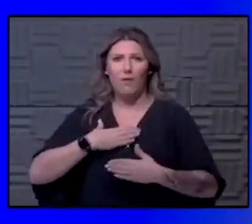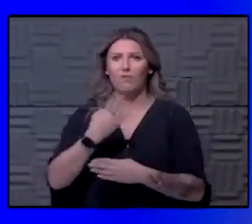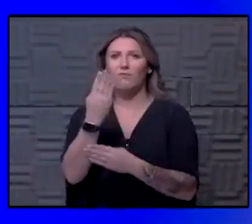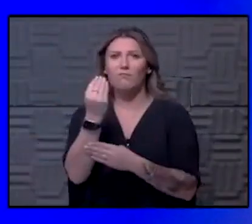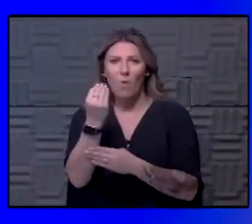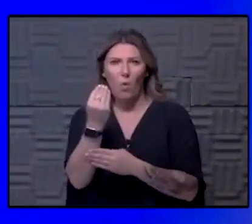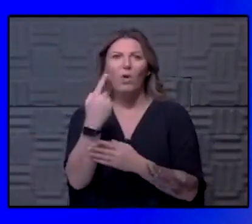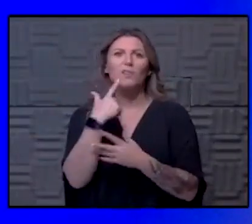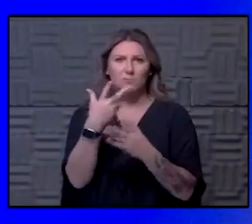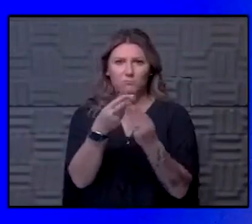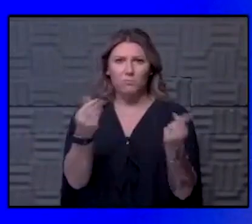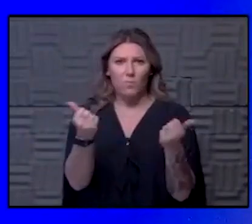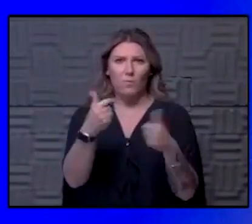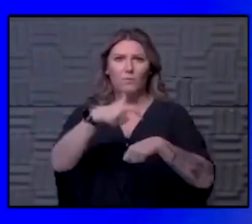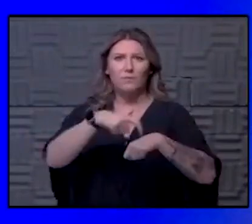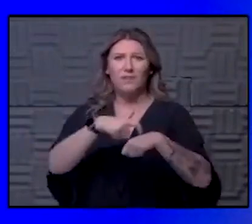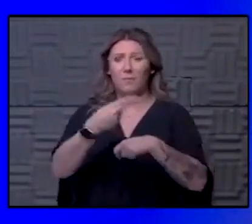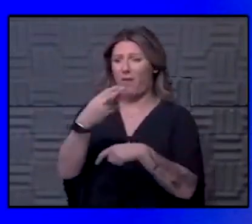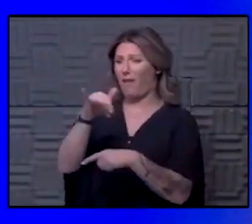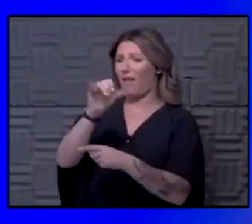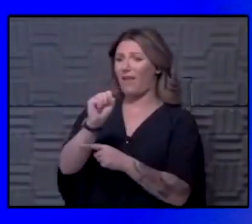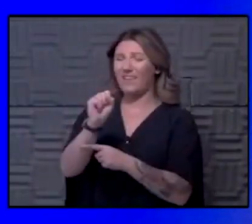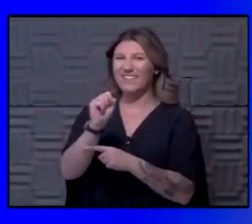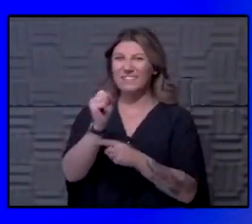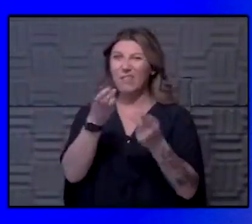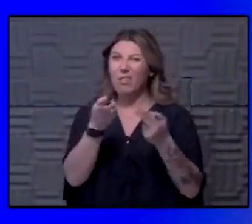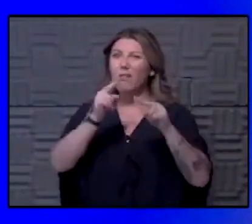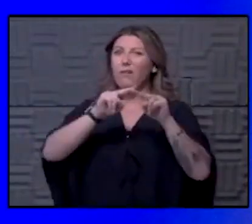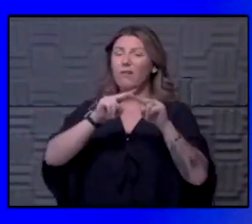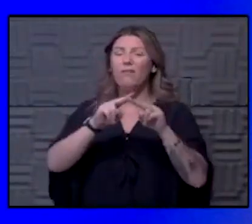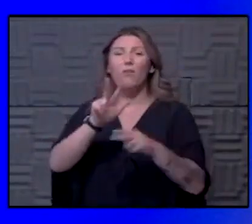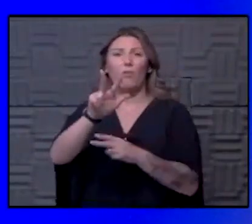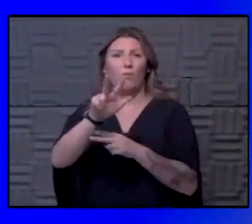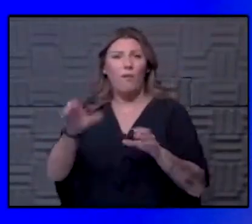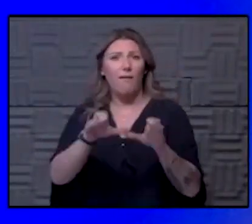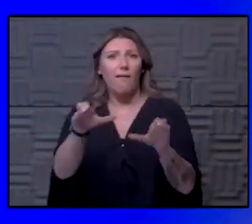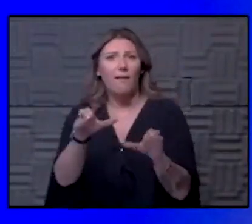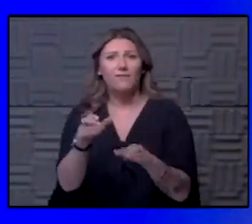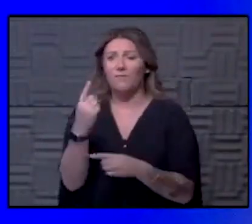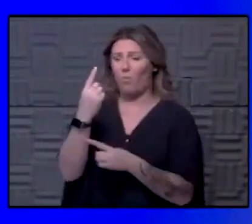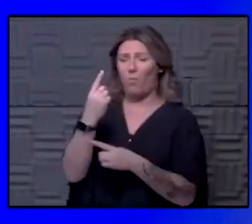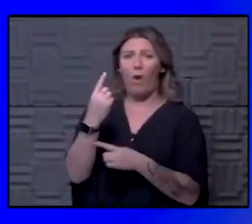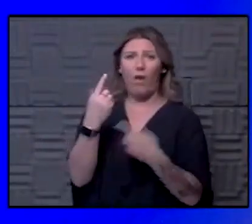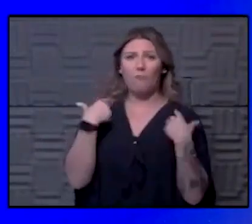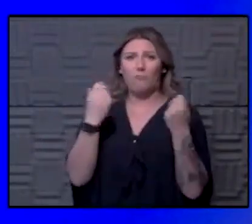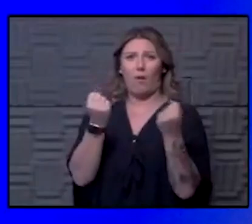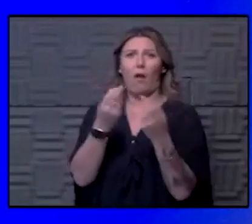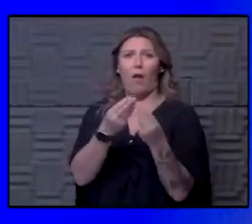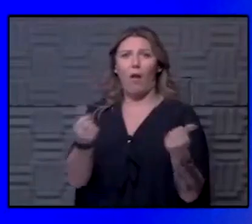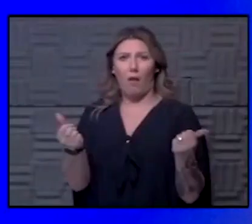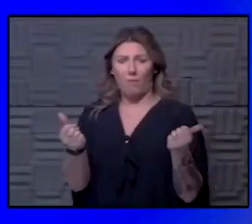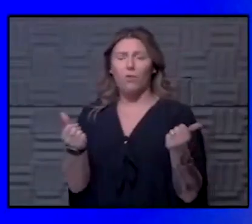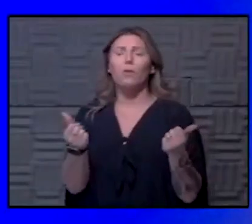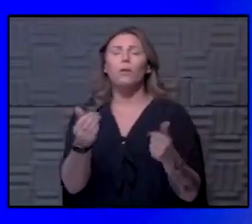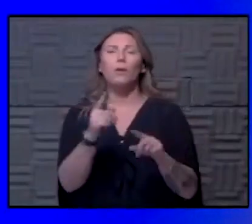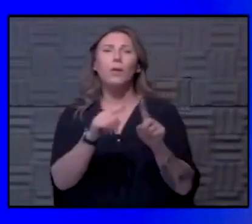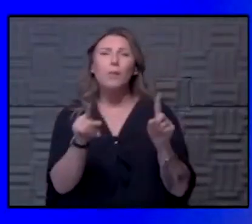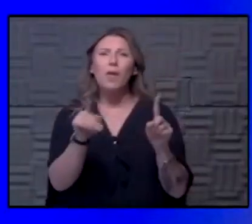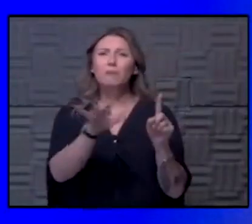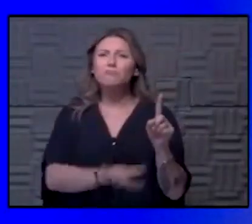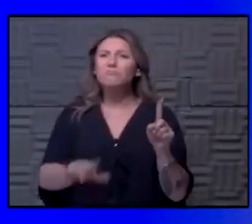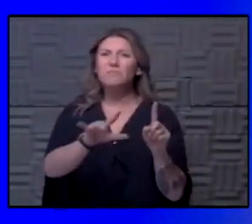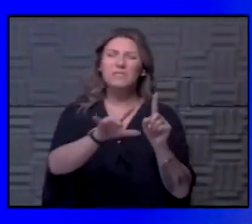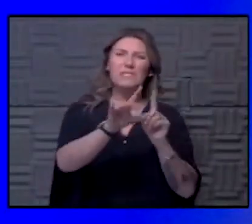saw a little bit of a bump now. 3 active infections and 1 in the recovery phase. So they were hanging out basically that 1